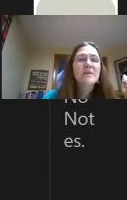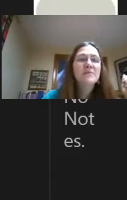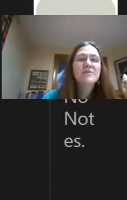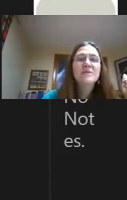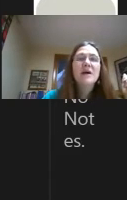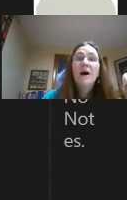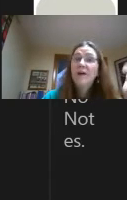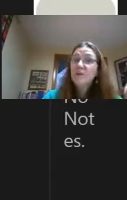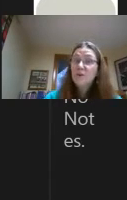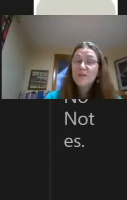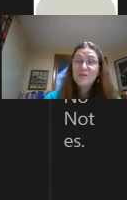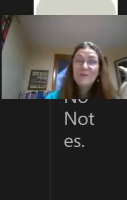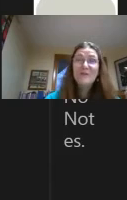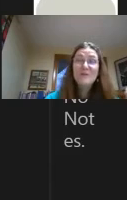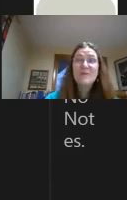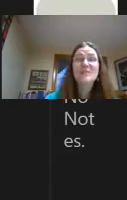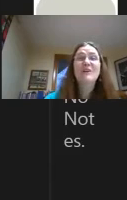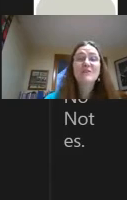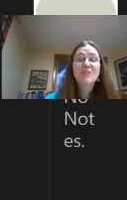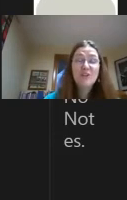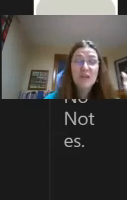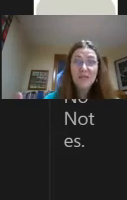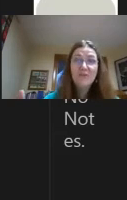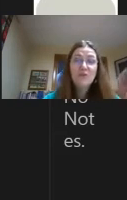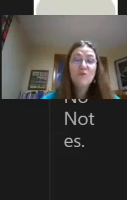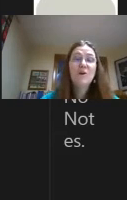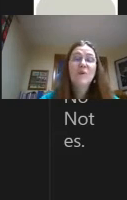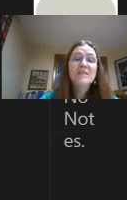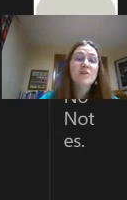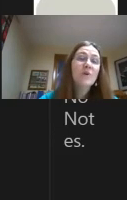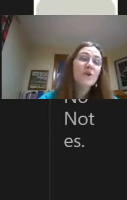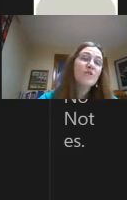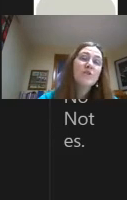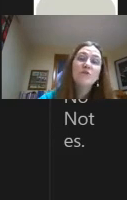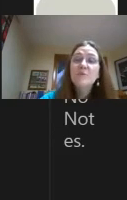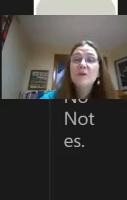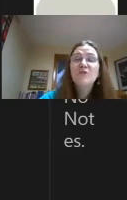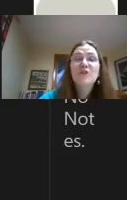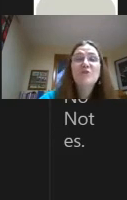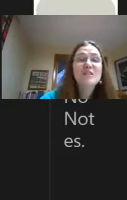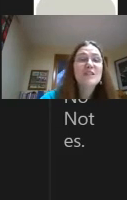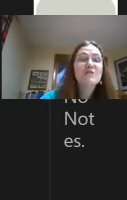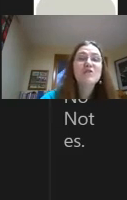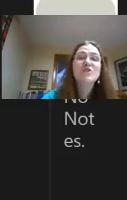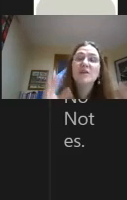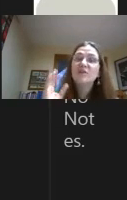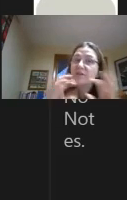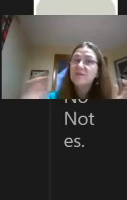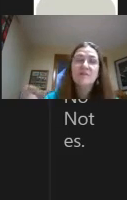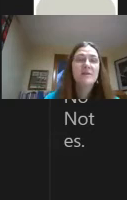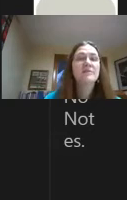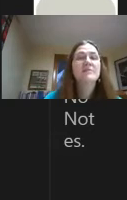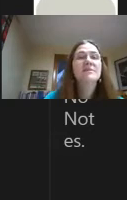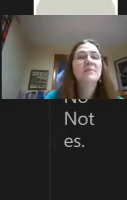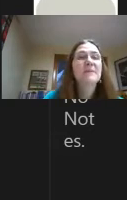Here are some examples. I don't know what species of livestock any of you are raising or what you're dreaming of raising in the future, so I tried